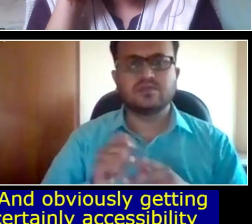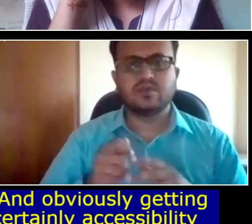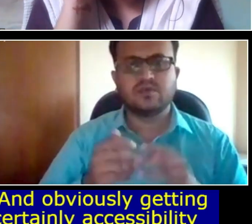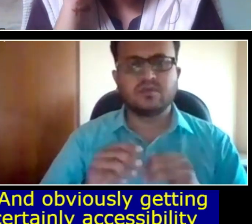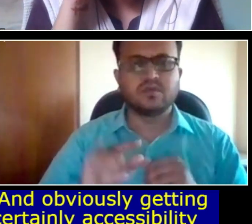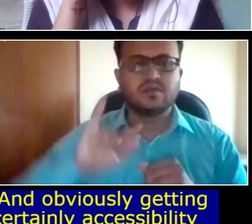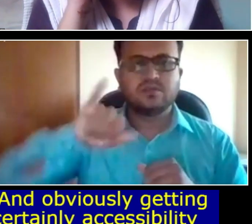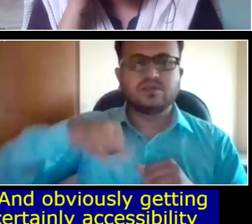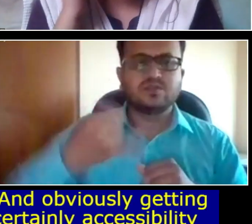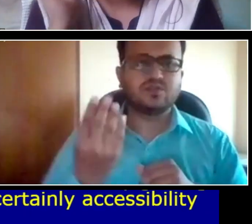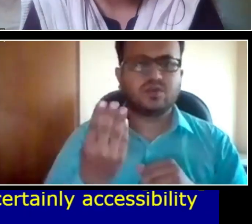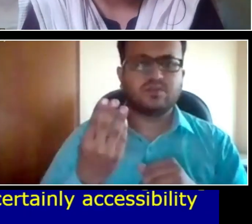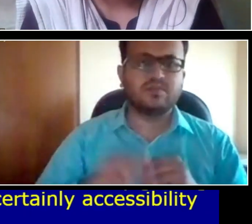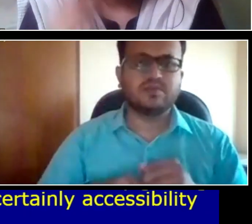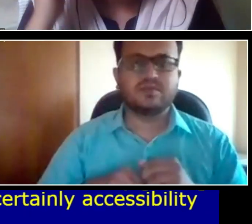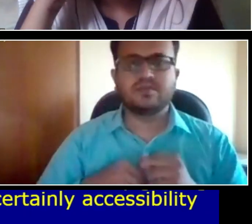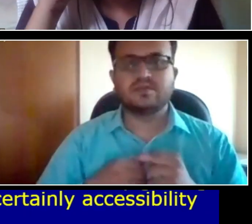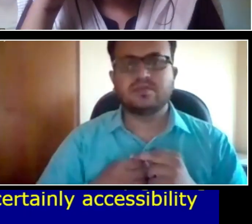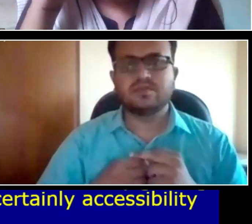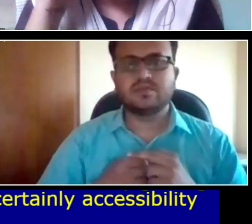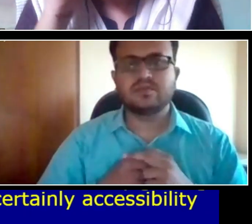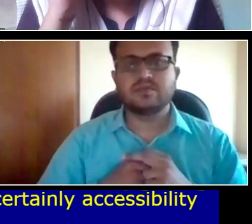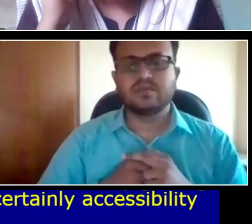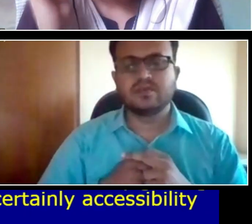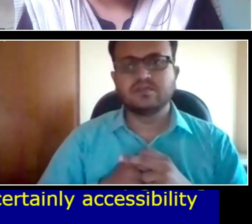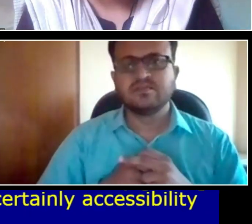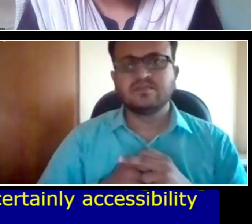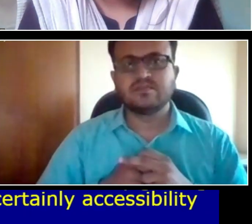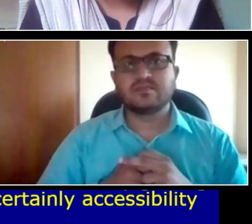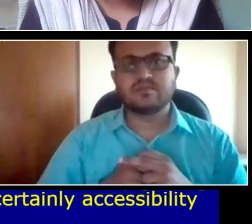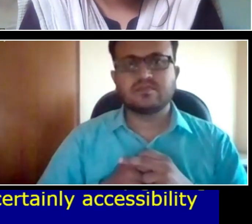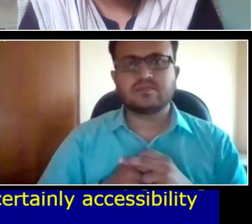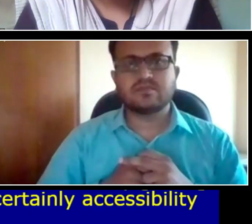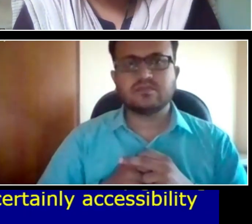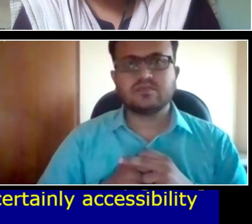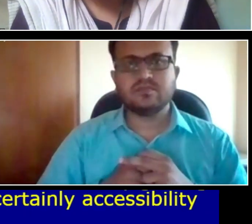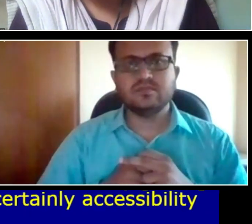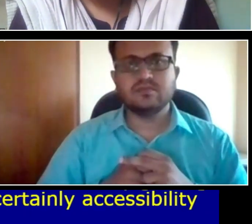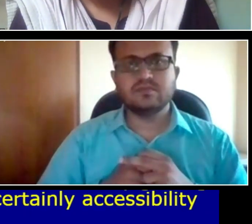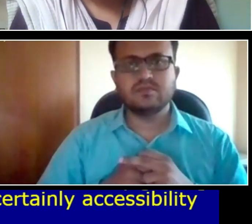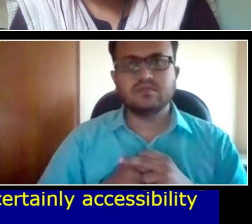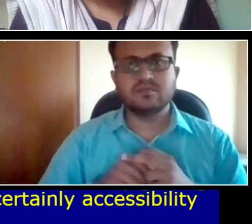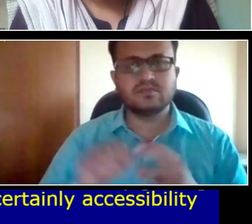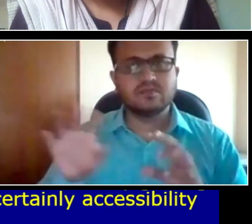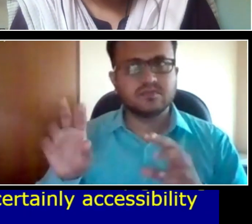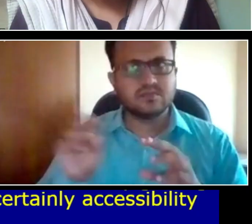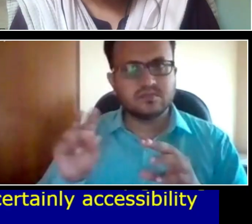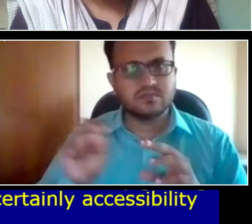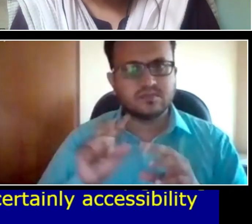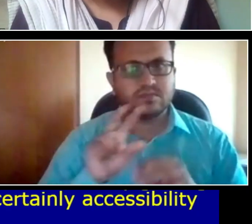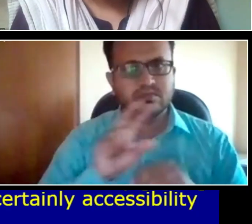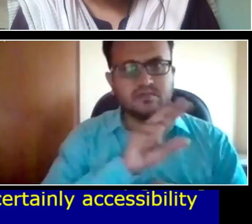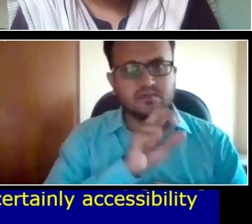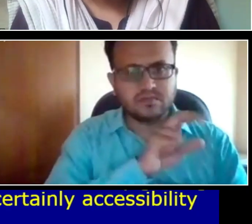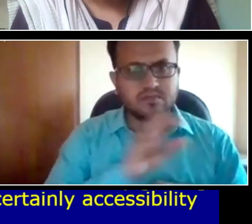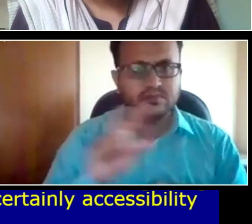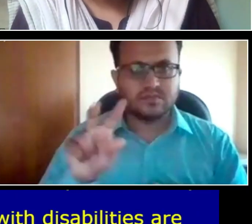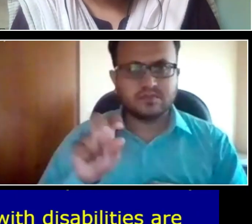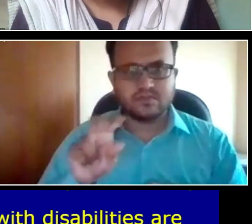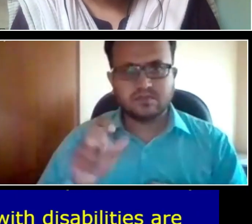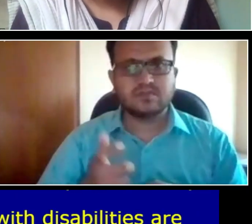So the sense is that if more people with disability are part of the workforce,